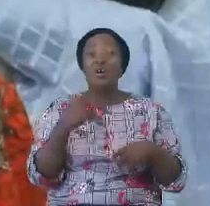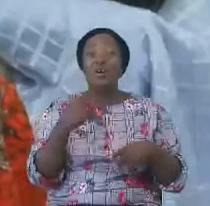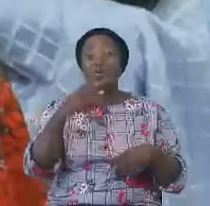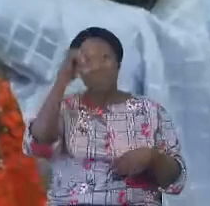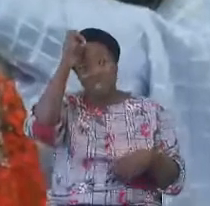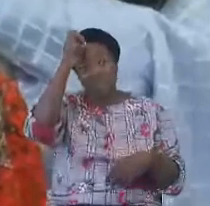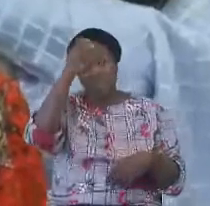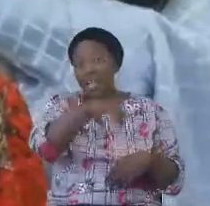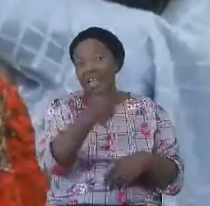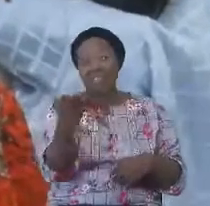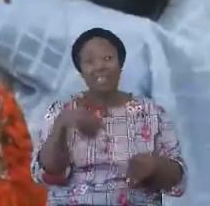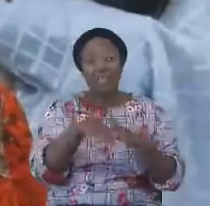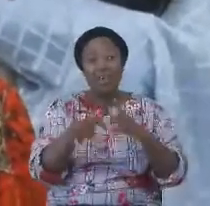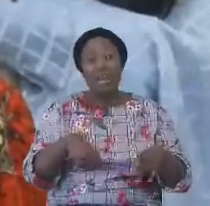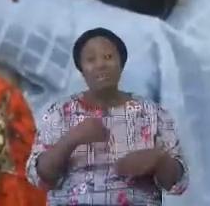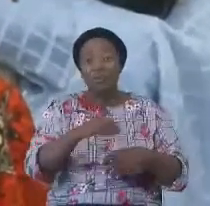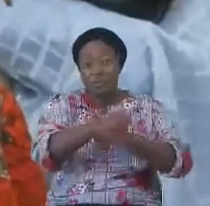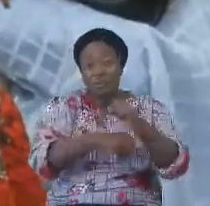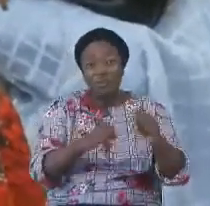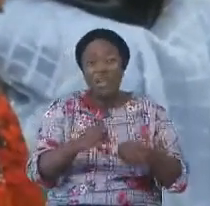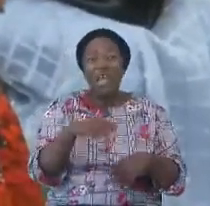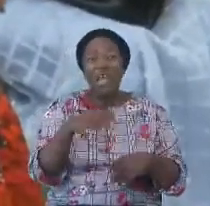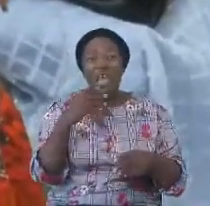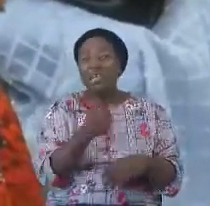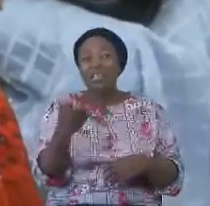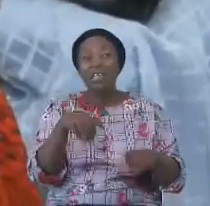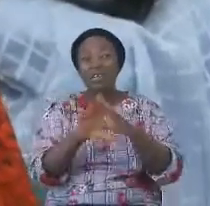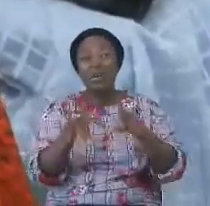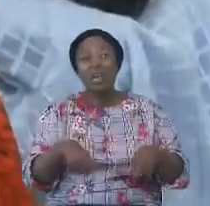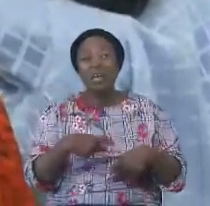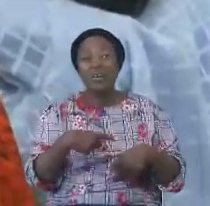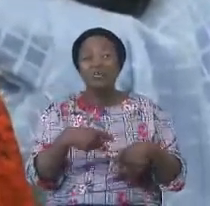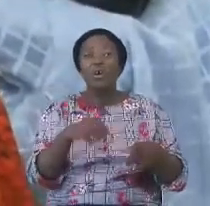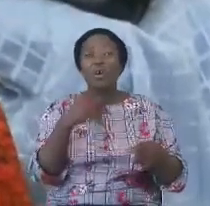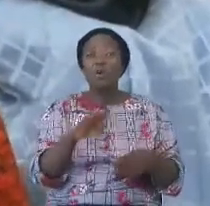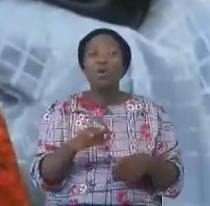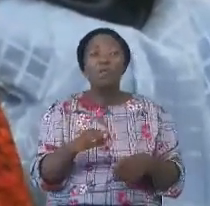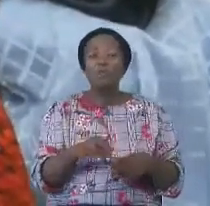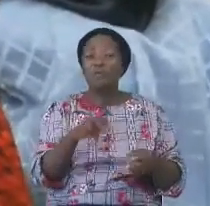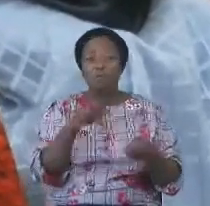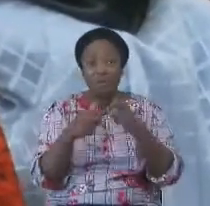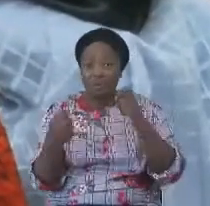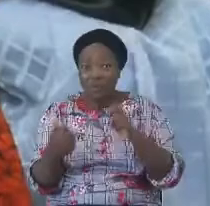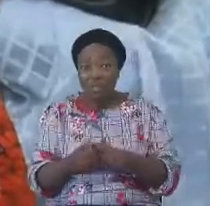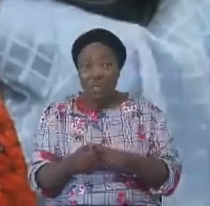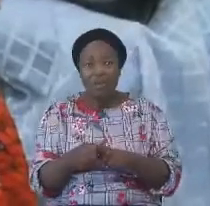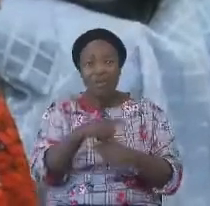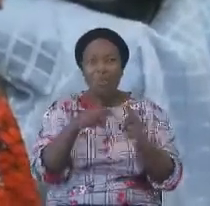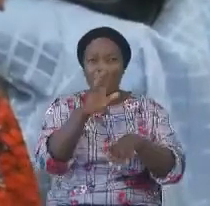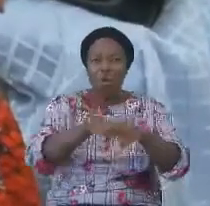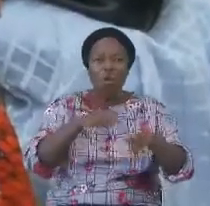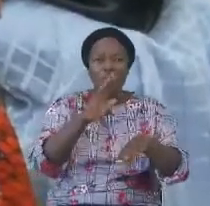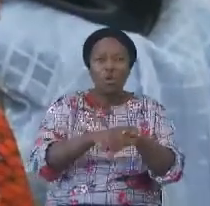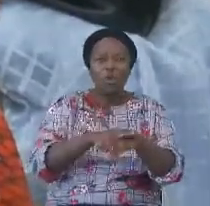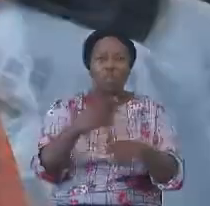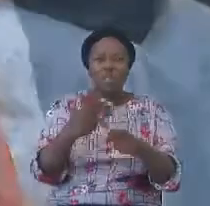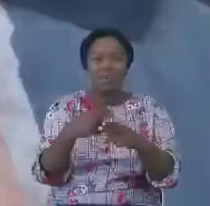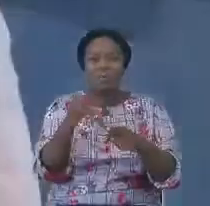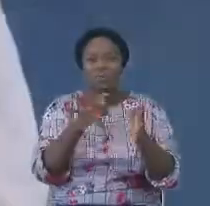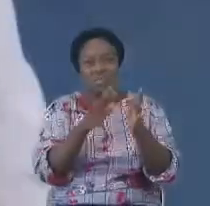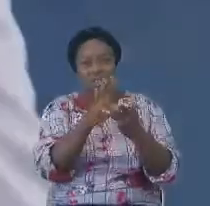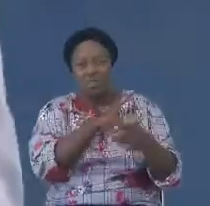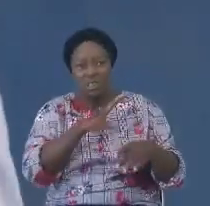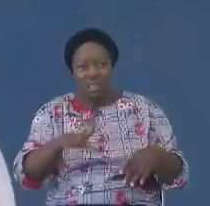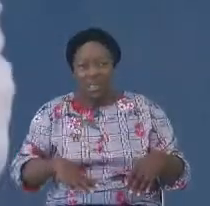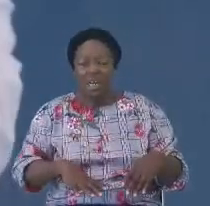bow. Anything in your life of the devil, anything in your life of suffering, anything in your life